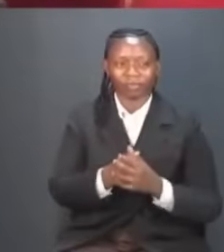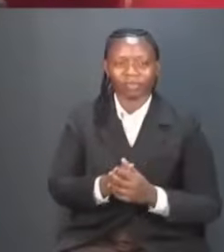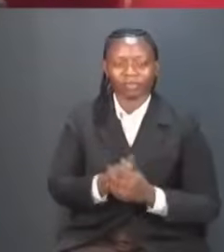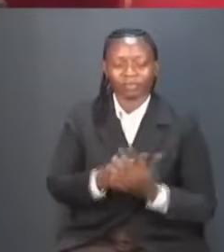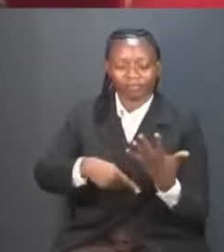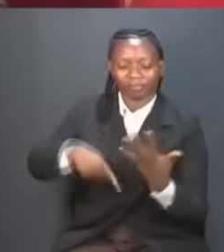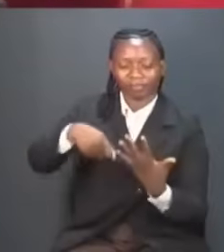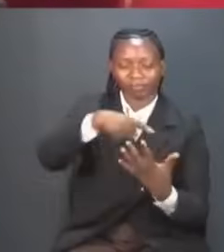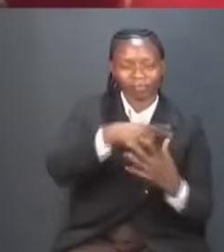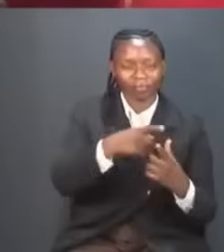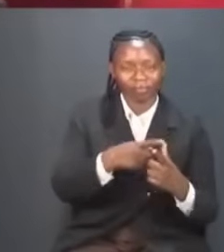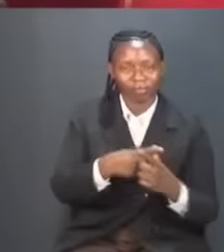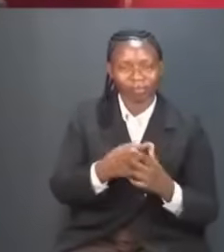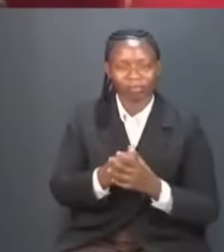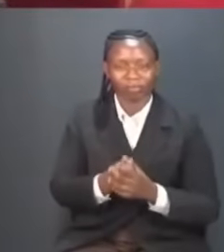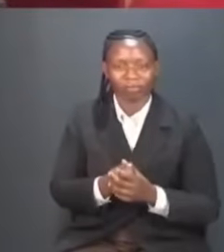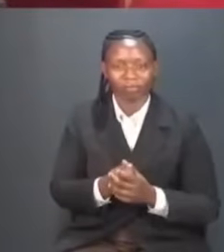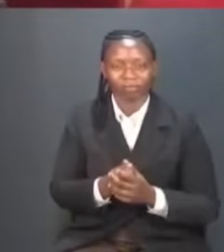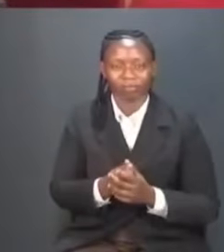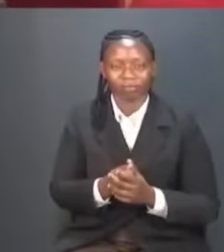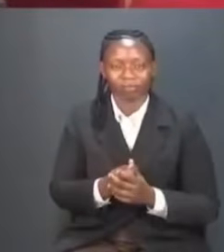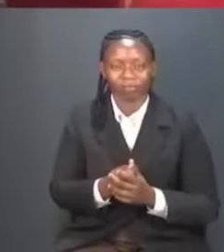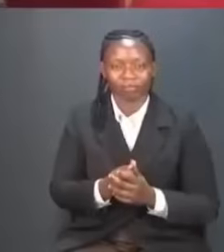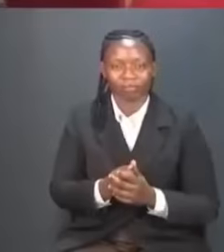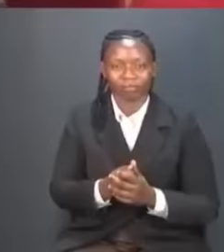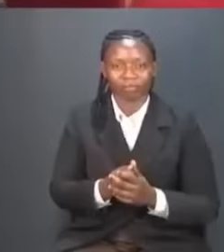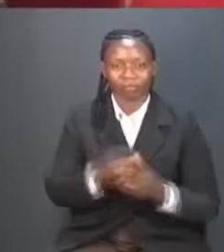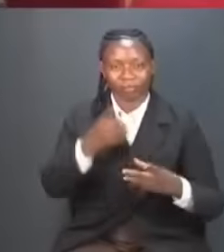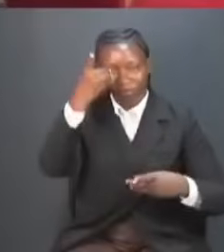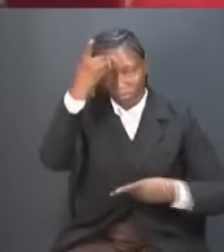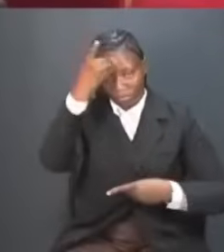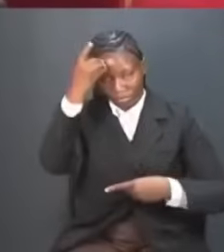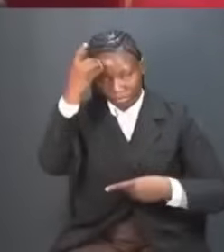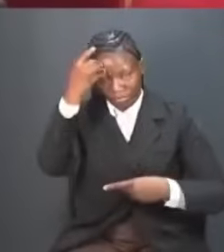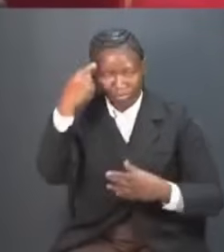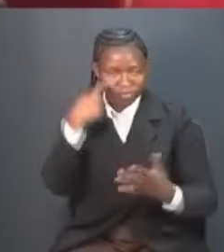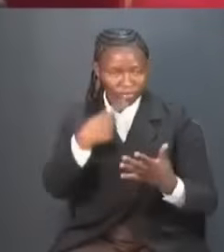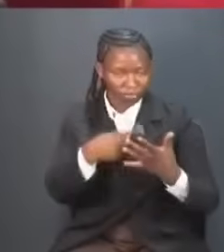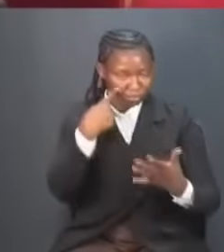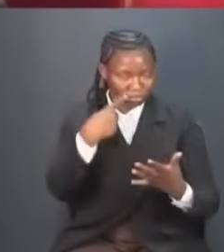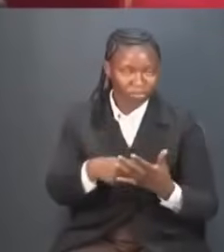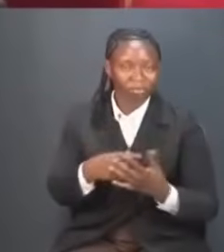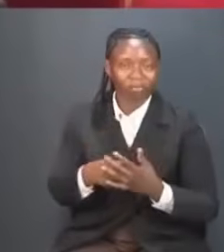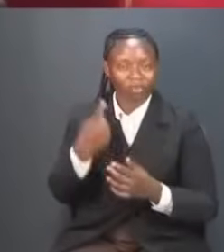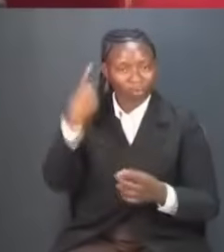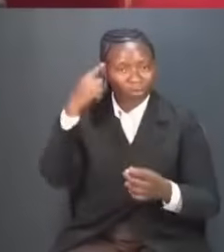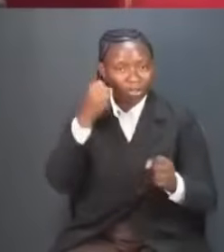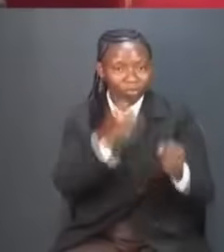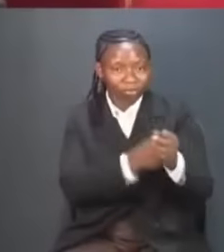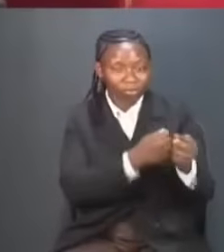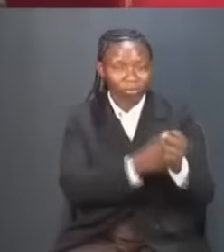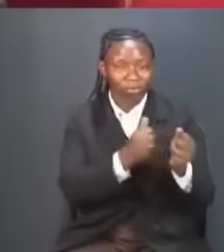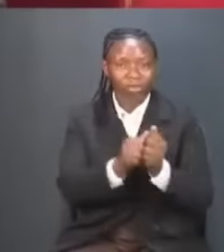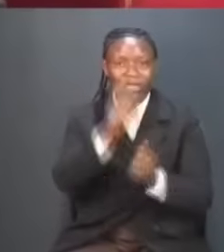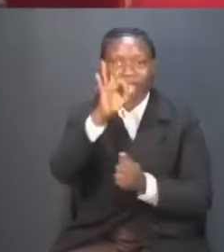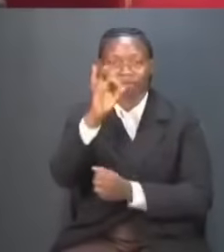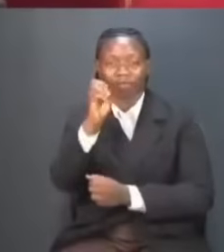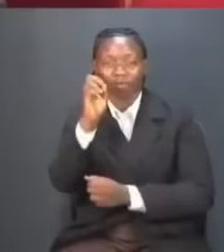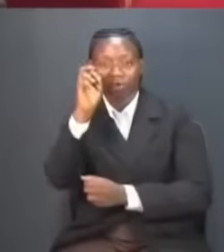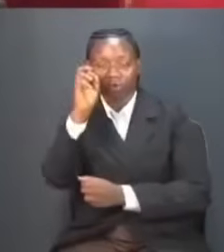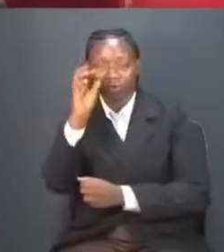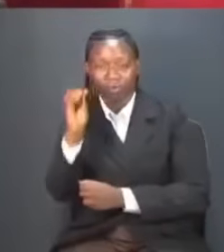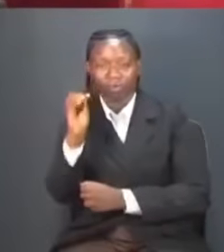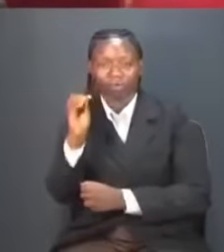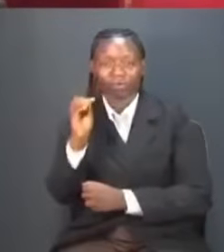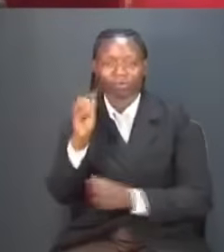surveillance and real-time reporting, EMA Plus digital tool nationwide, with the support from FAO to